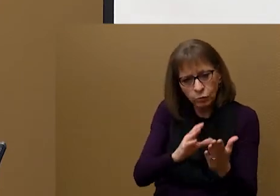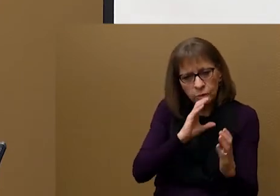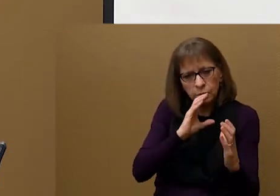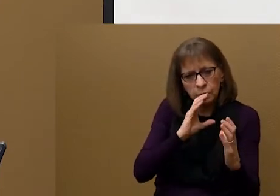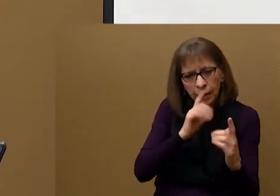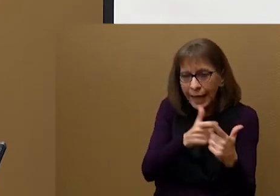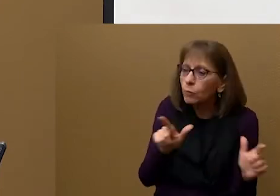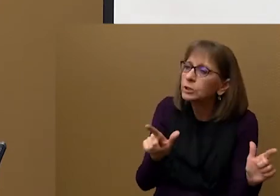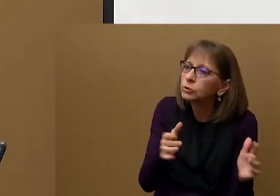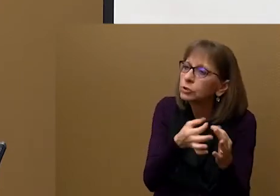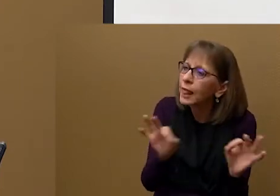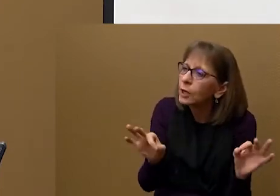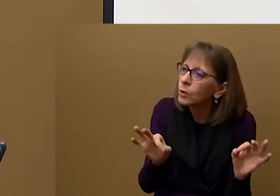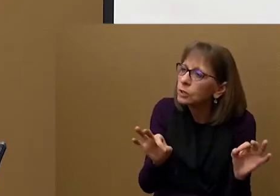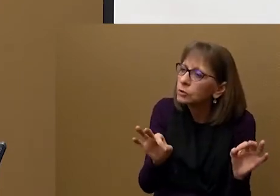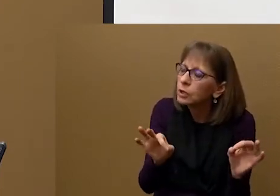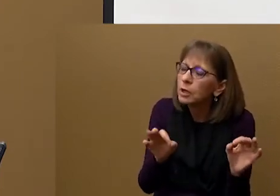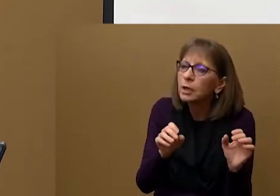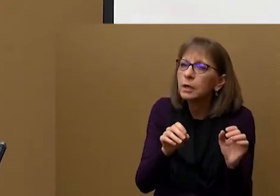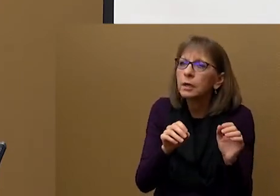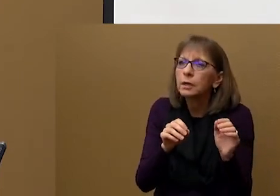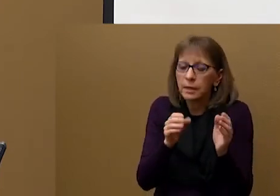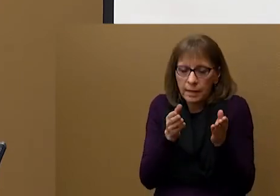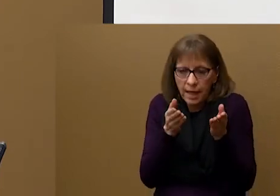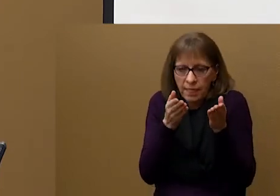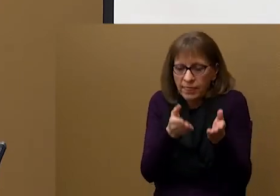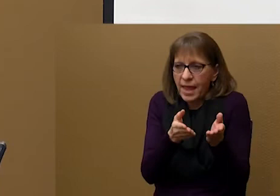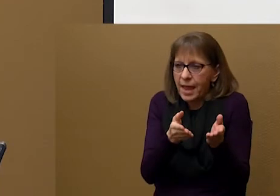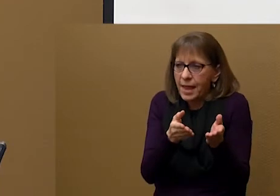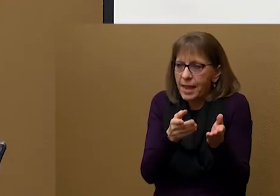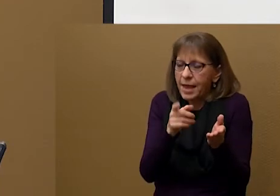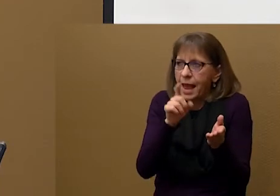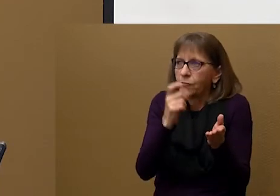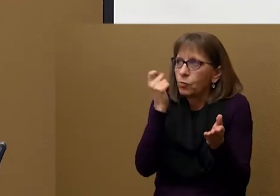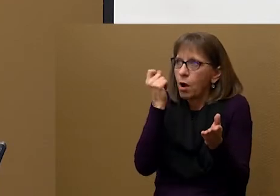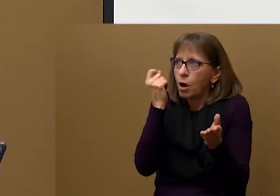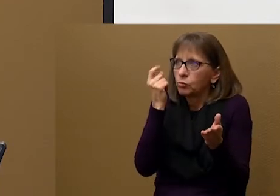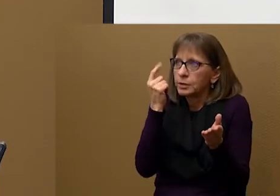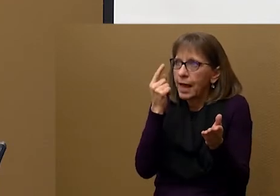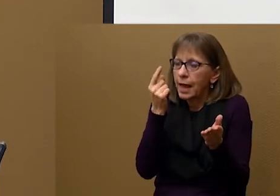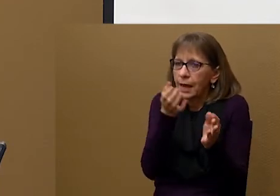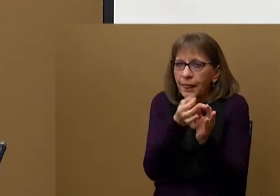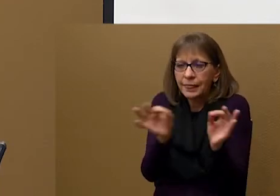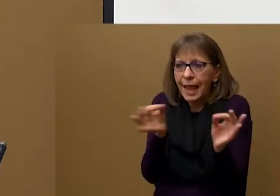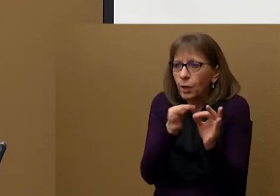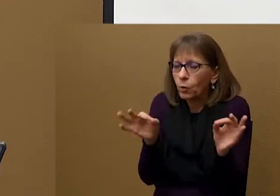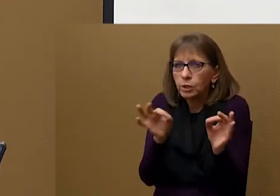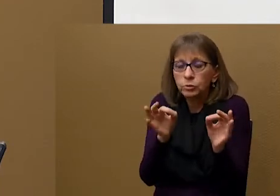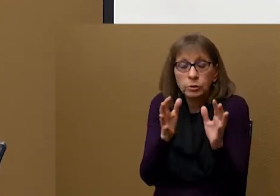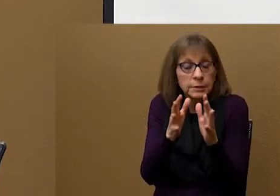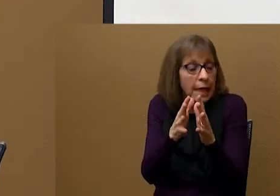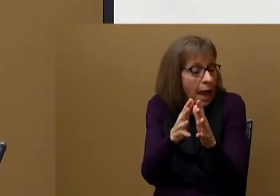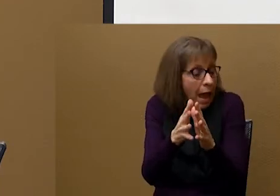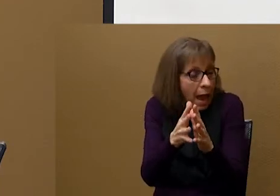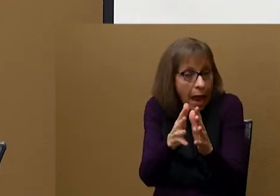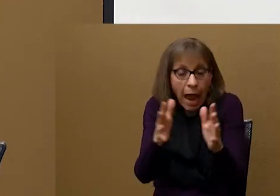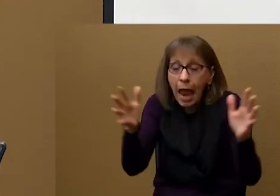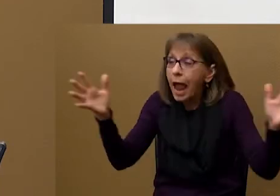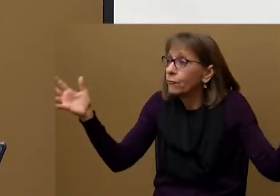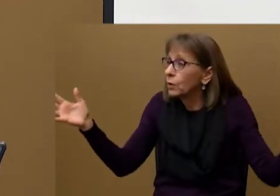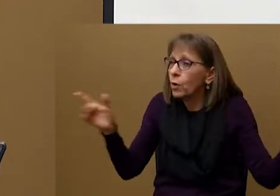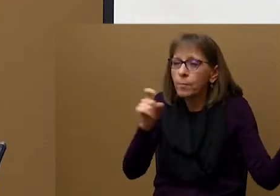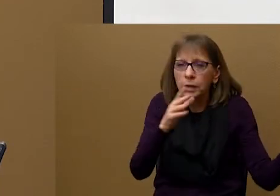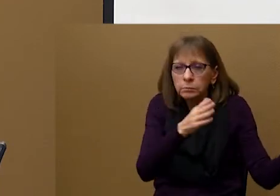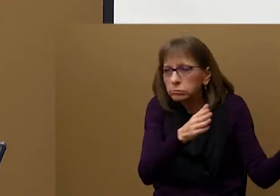communicate with these students, and they need to have the understanding that there is language all around them, and they have to pull